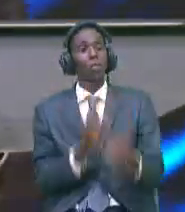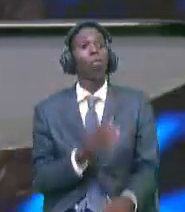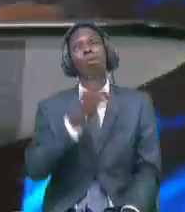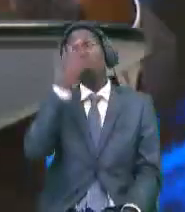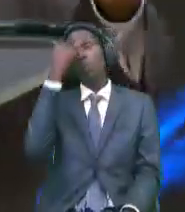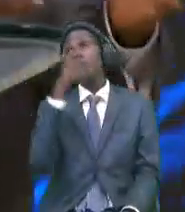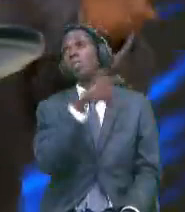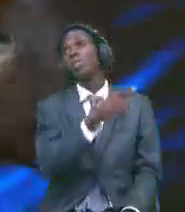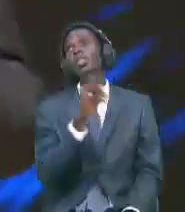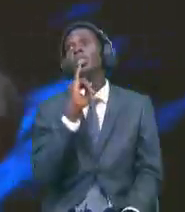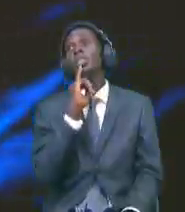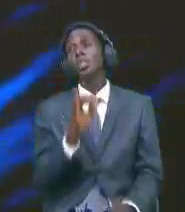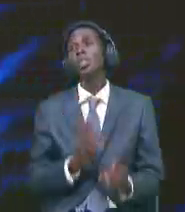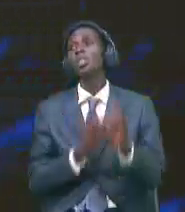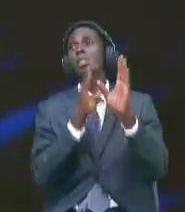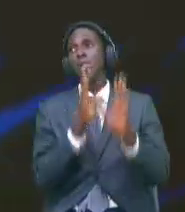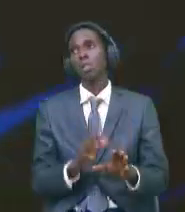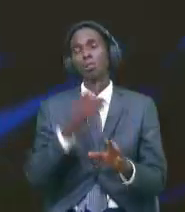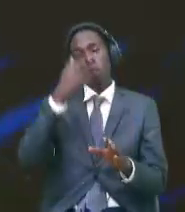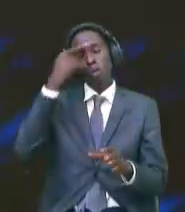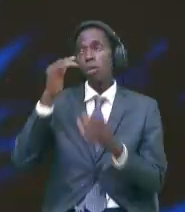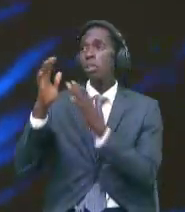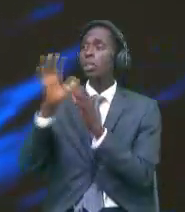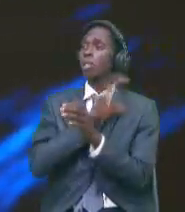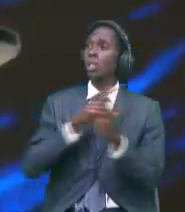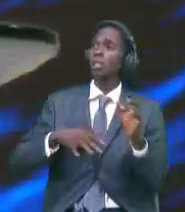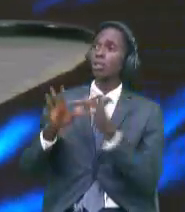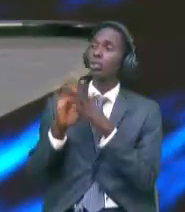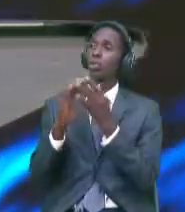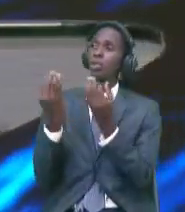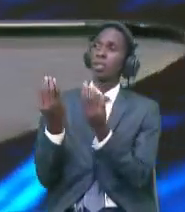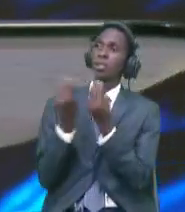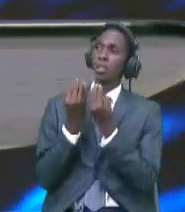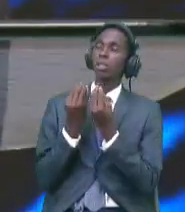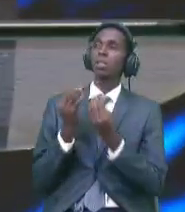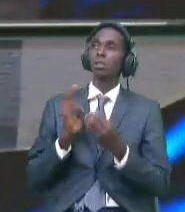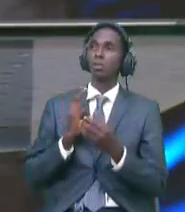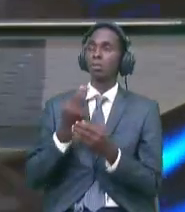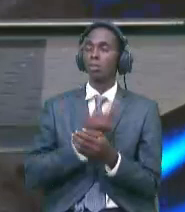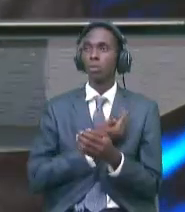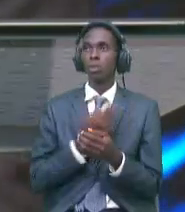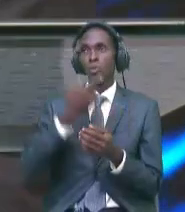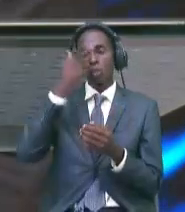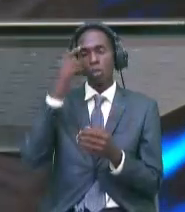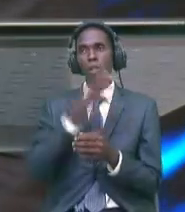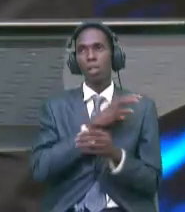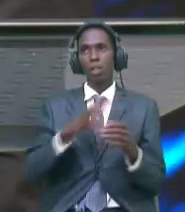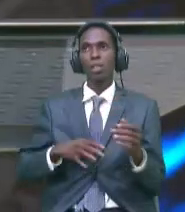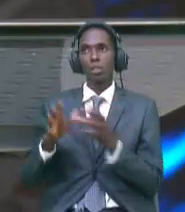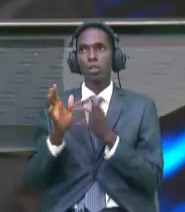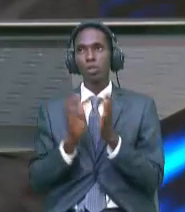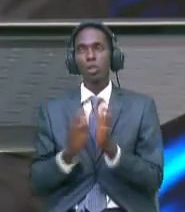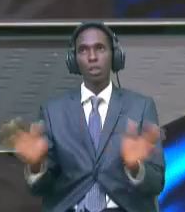Christ, because this is what Christ has commanded, because this is the project that Christ himself